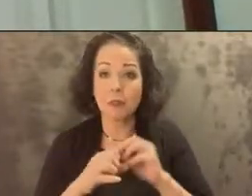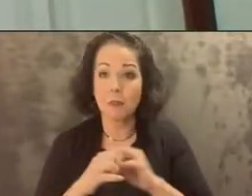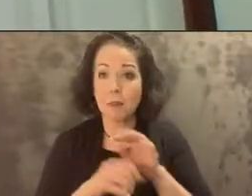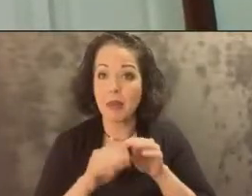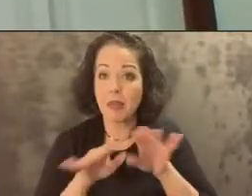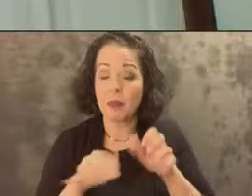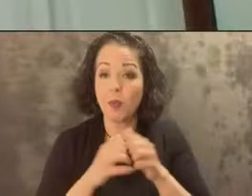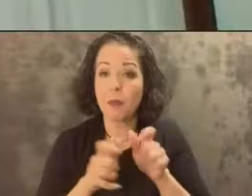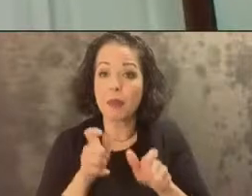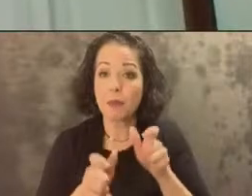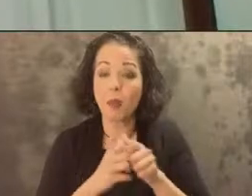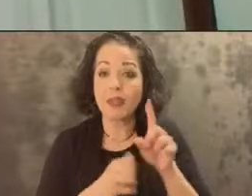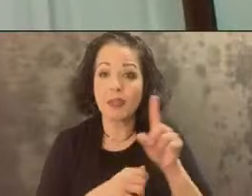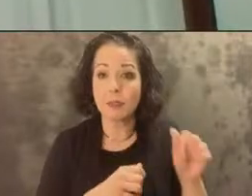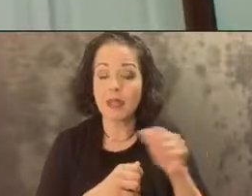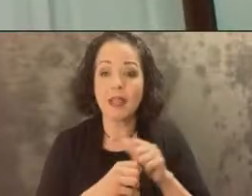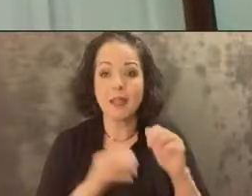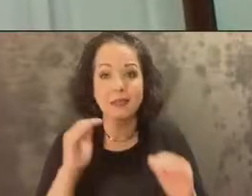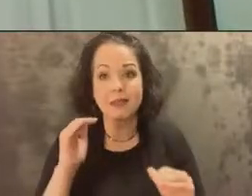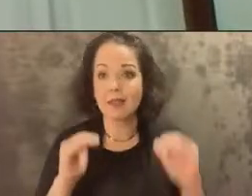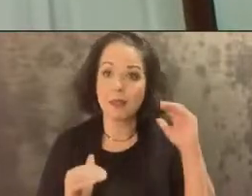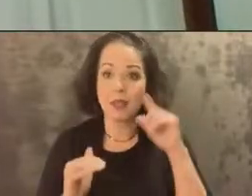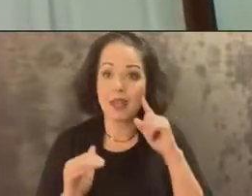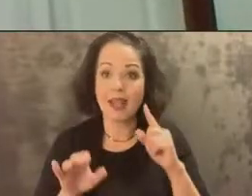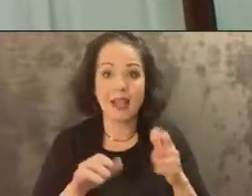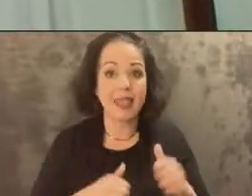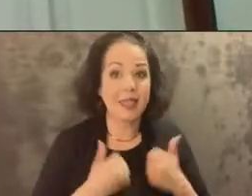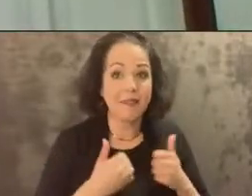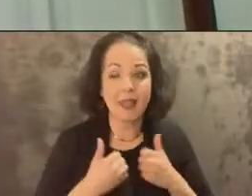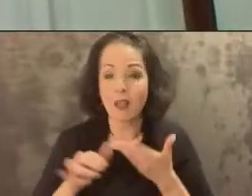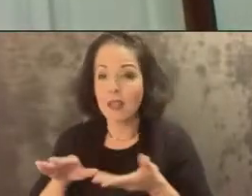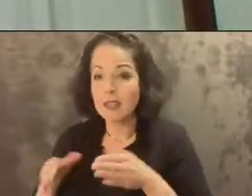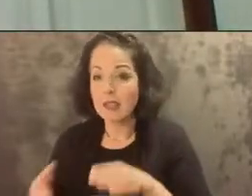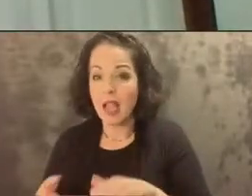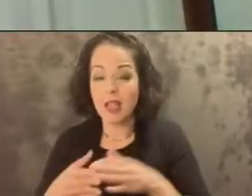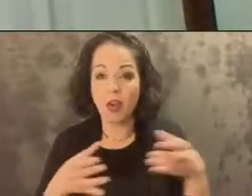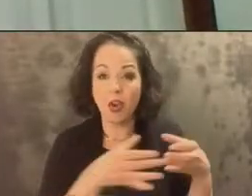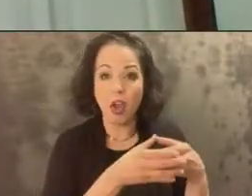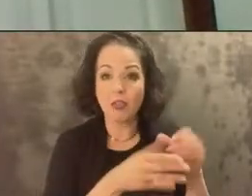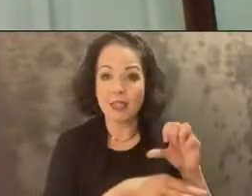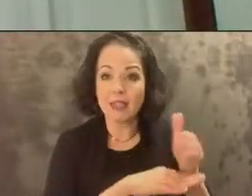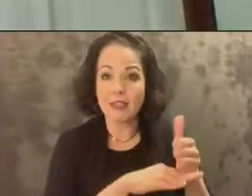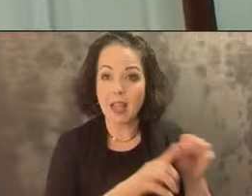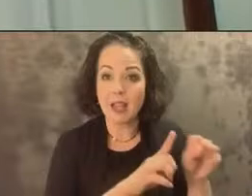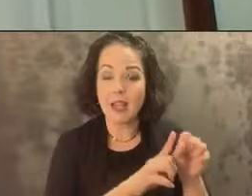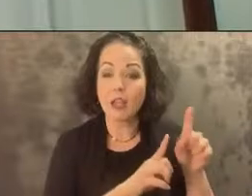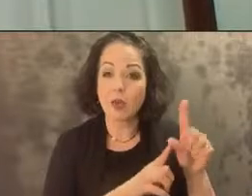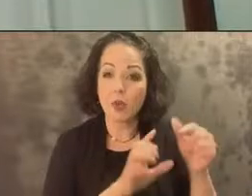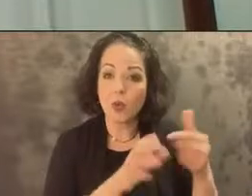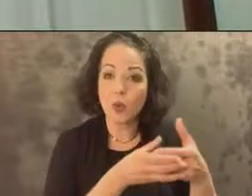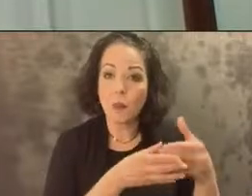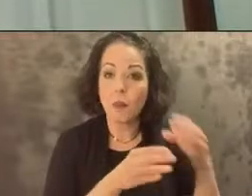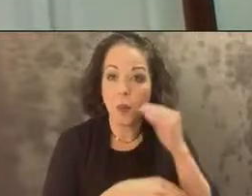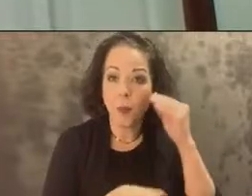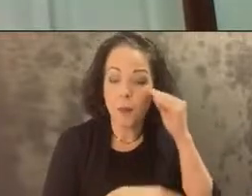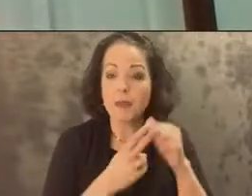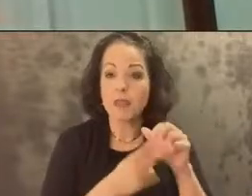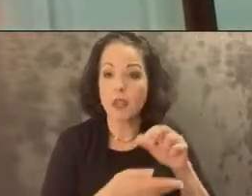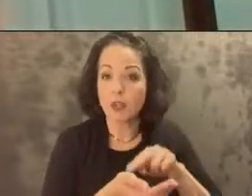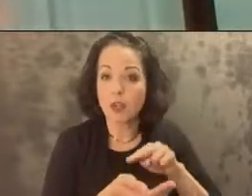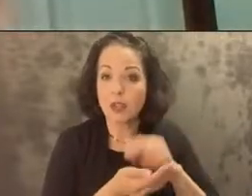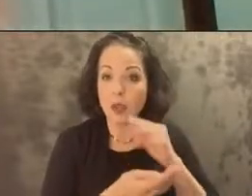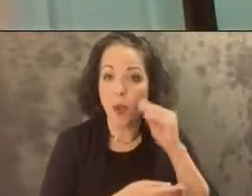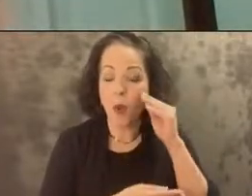are disproportionately living and dying in congregate settings, such as nursing homes, group homes, intermediate care facilities, psychiatric